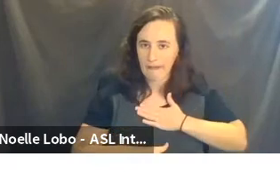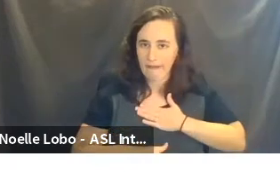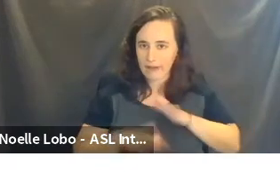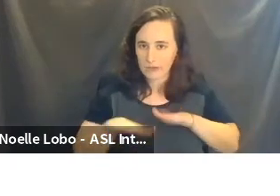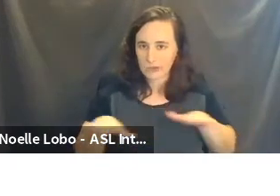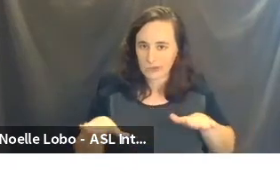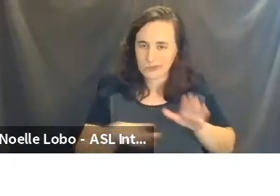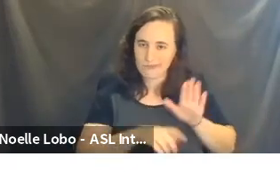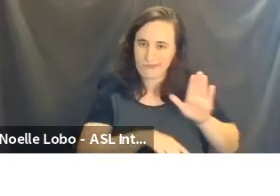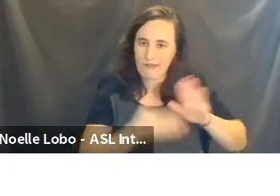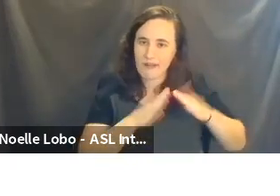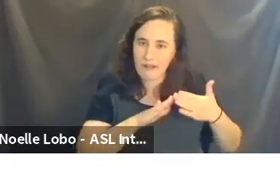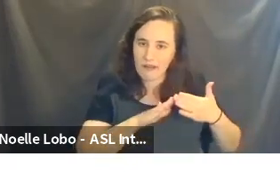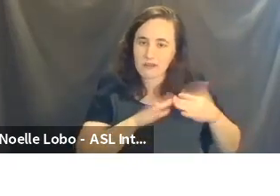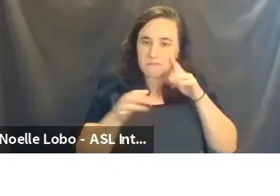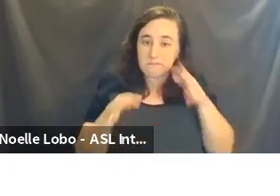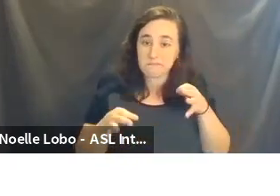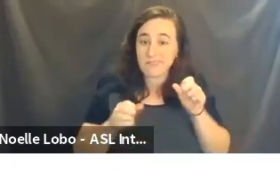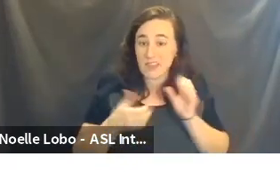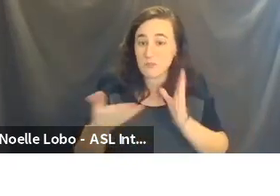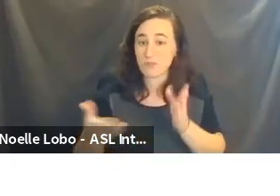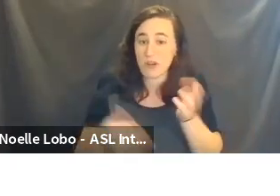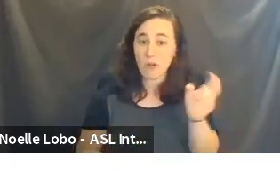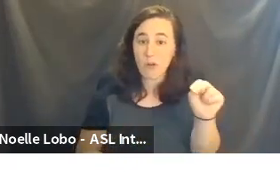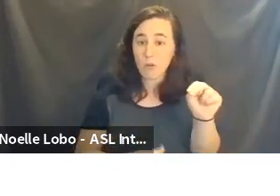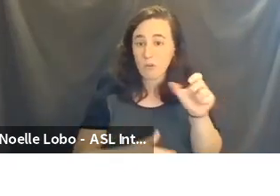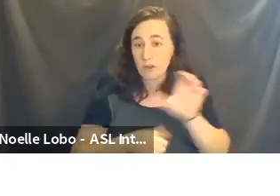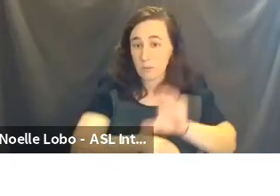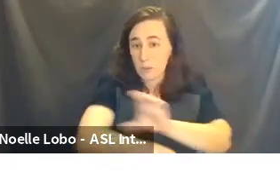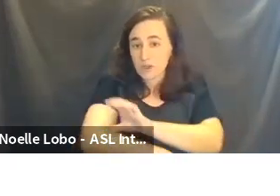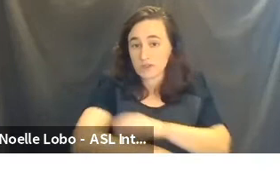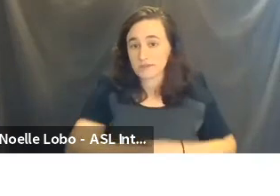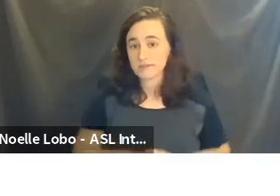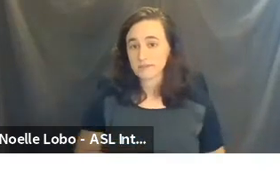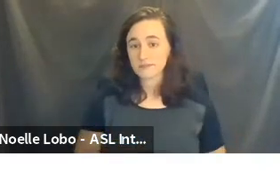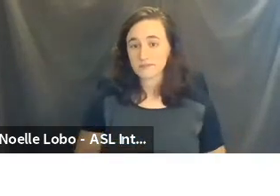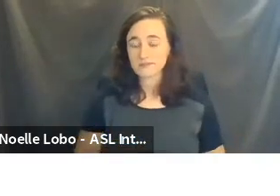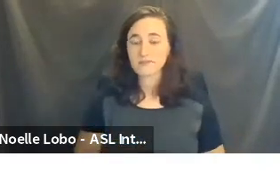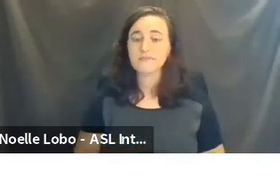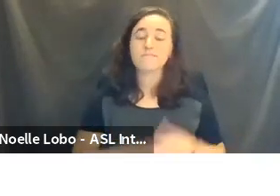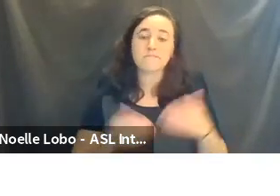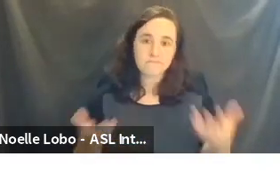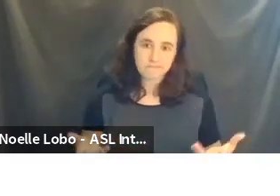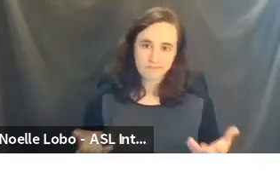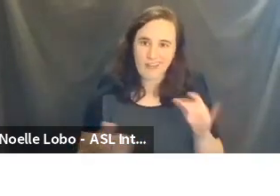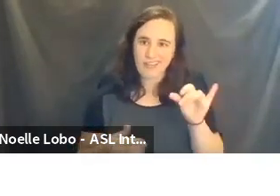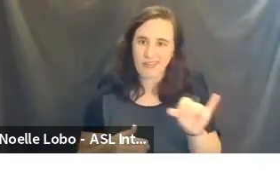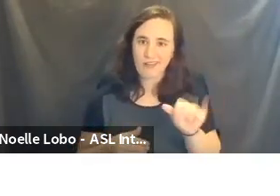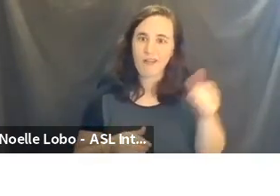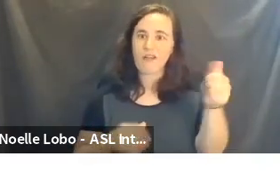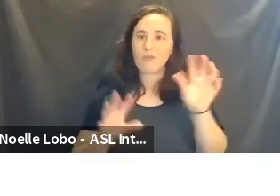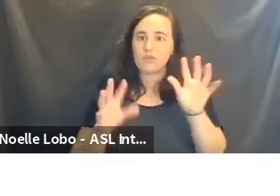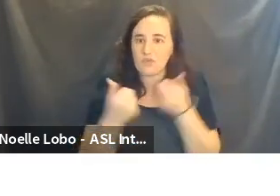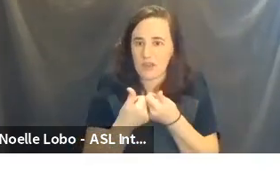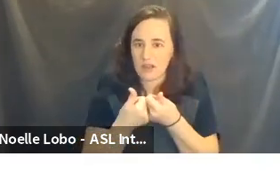to allow bring your own device from home. That in and of itself presents a huge number of